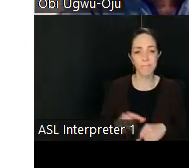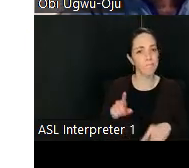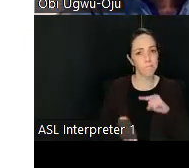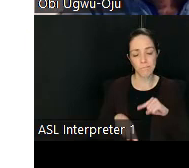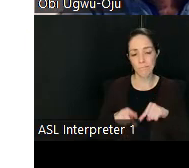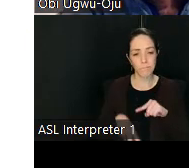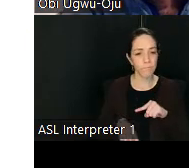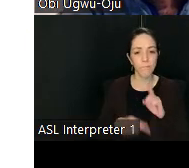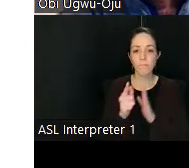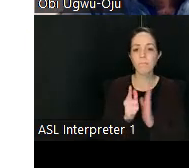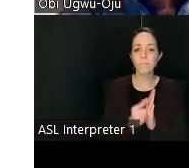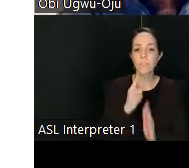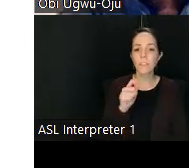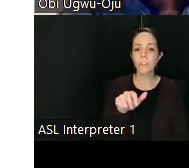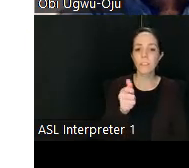to ORS